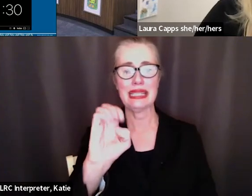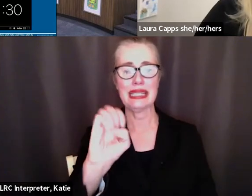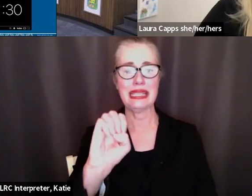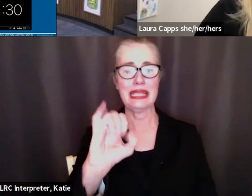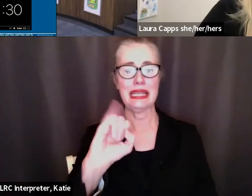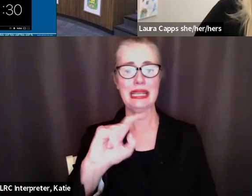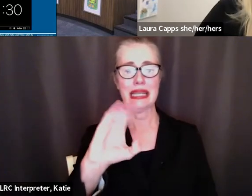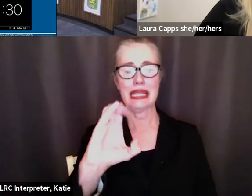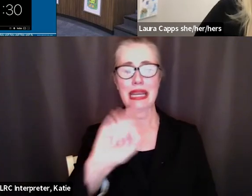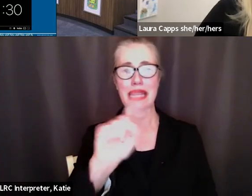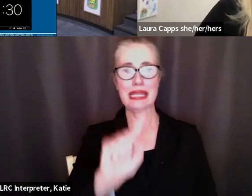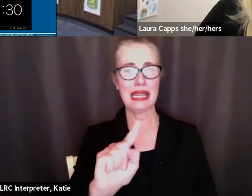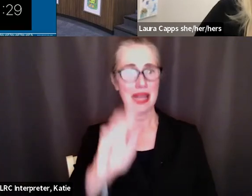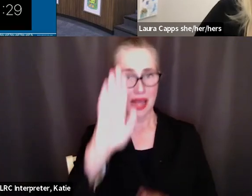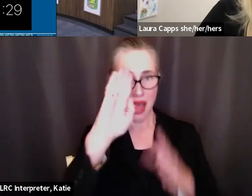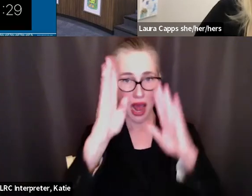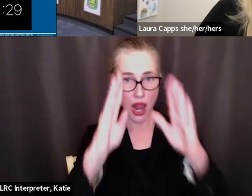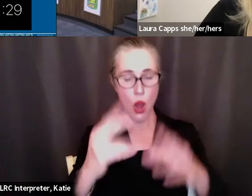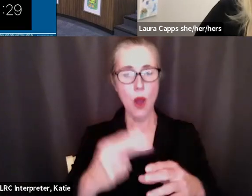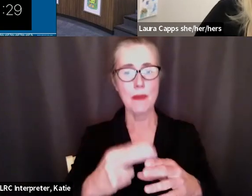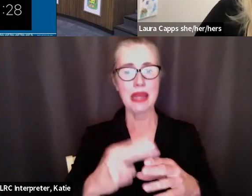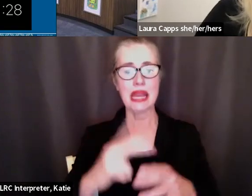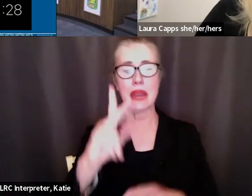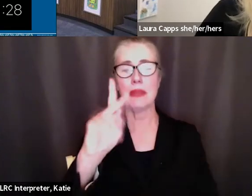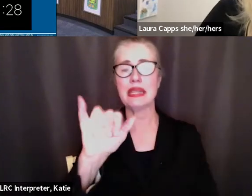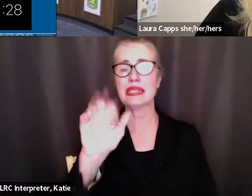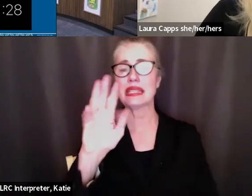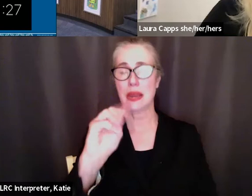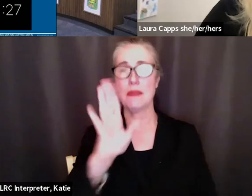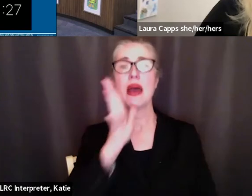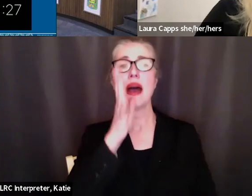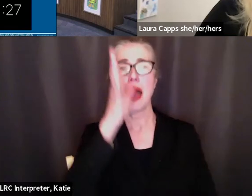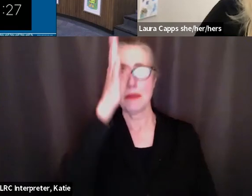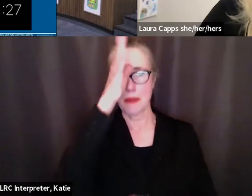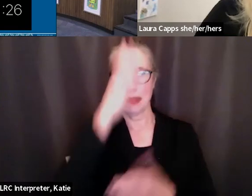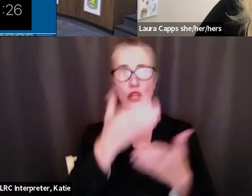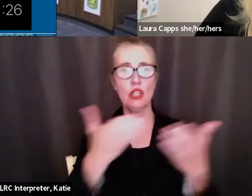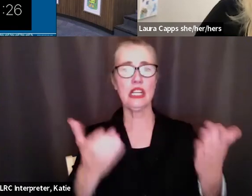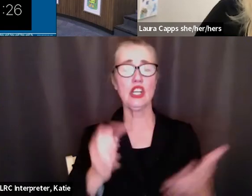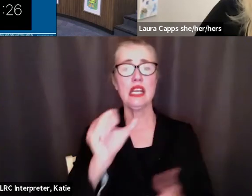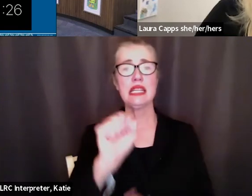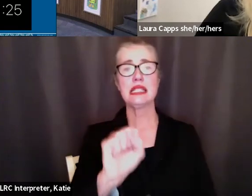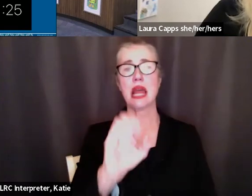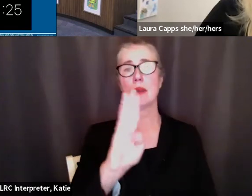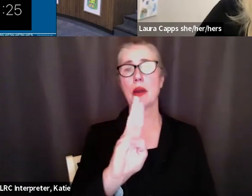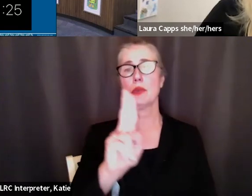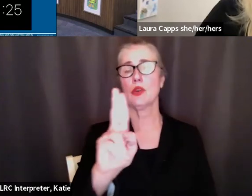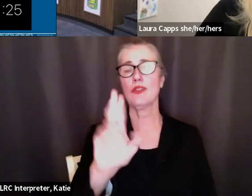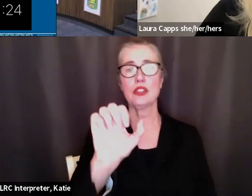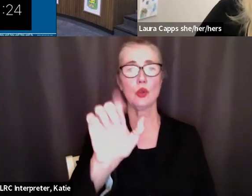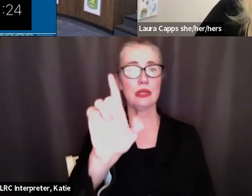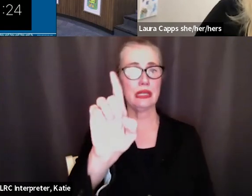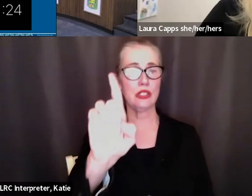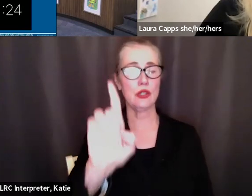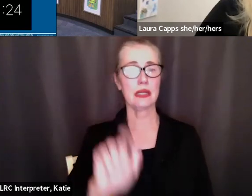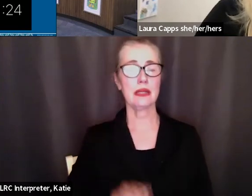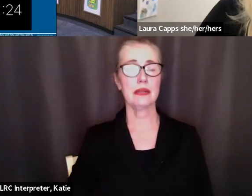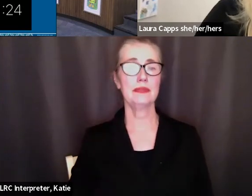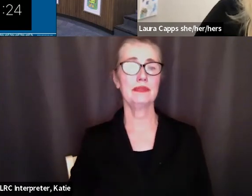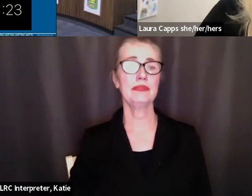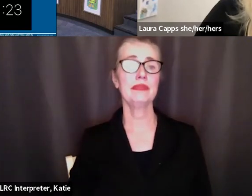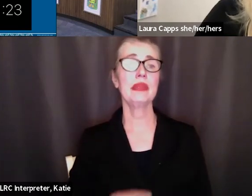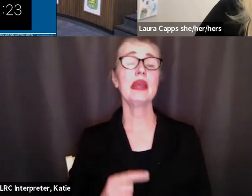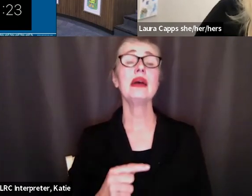hello members of the board my name is kim pascage and i'm a parent in the santa barbara unified school district i would like to voice my support